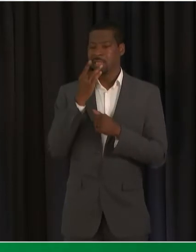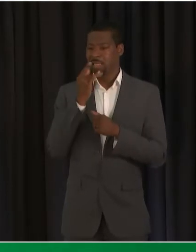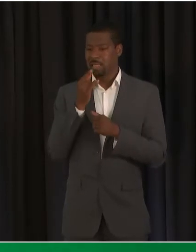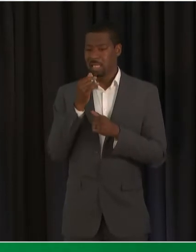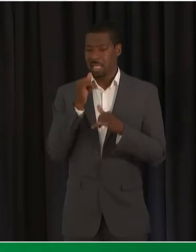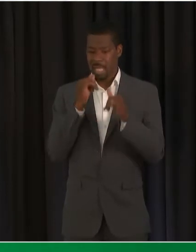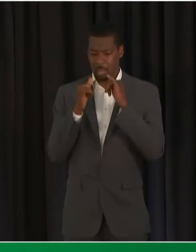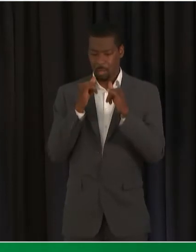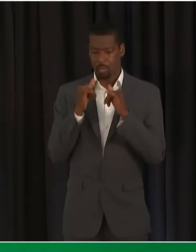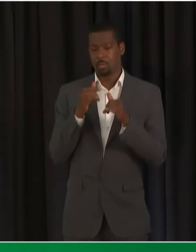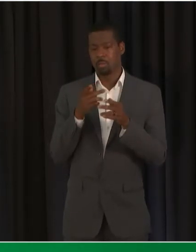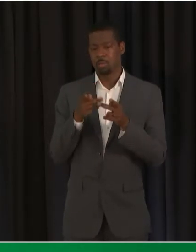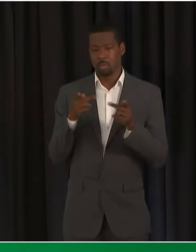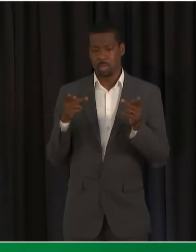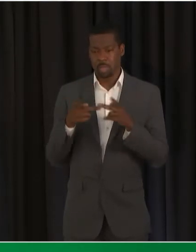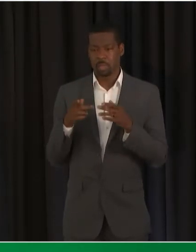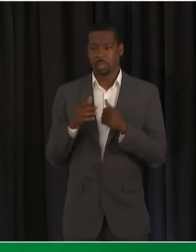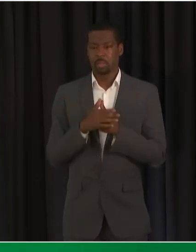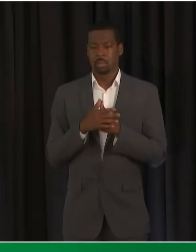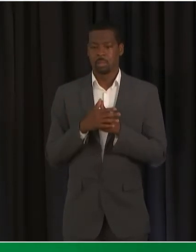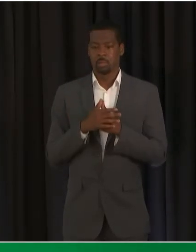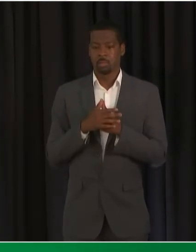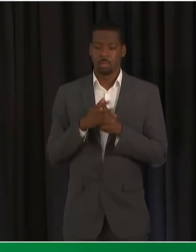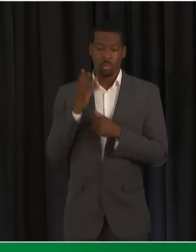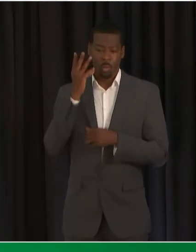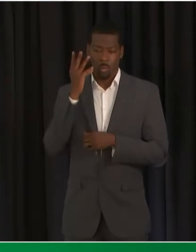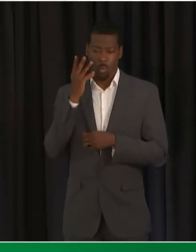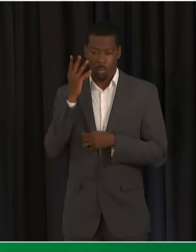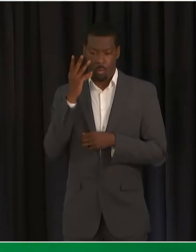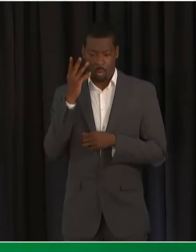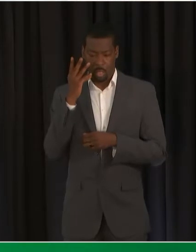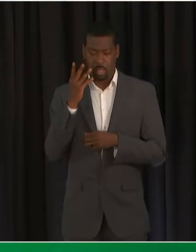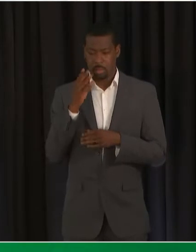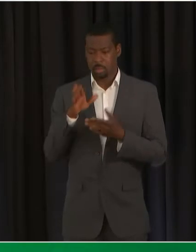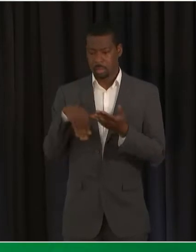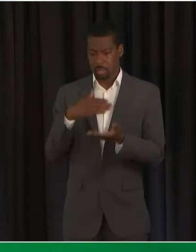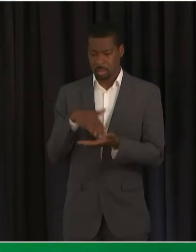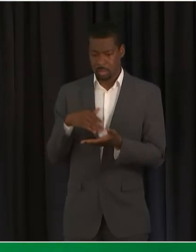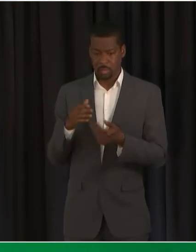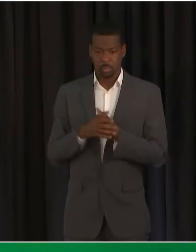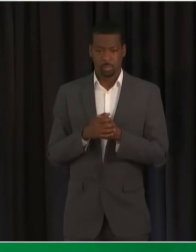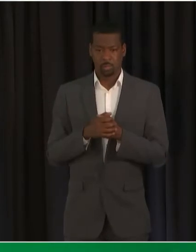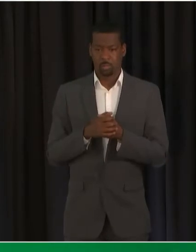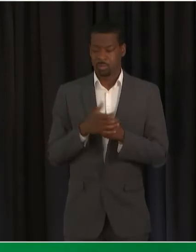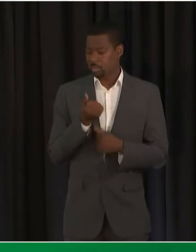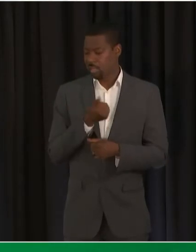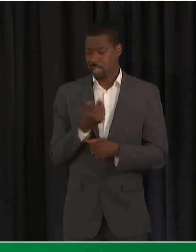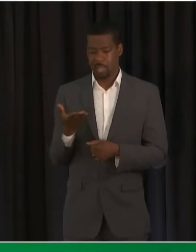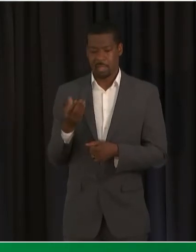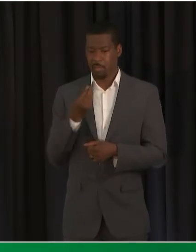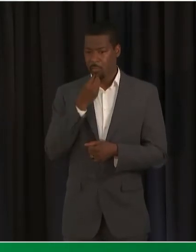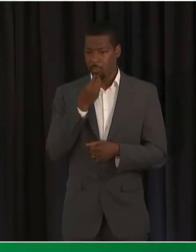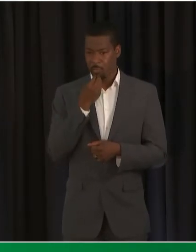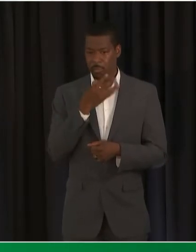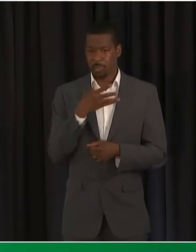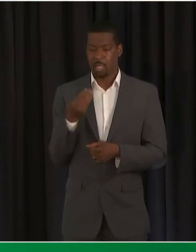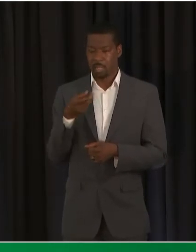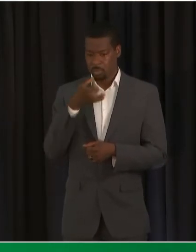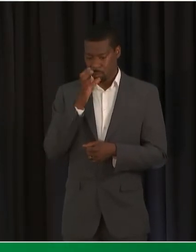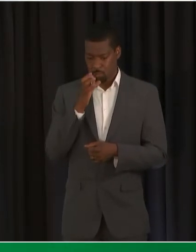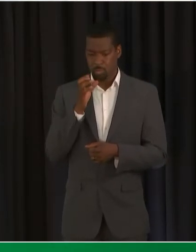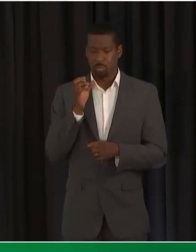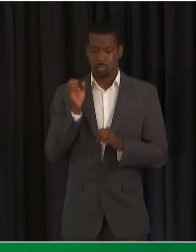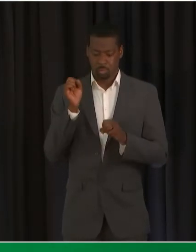snack and alcoholic beverage places, inns, wineries, distilleries, anything that has to do with food and drink,